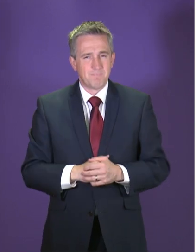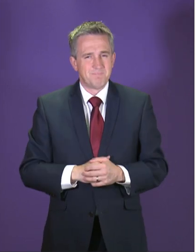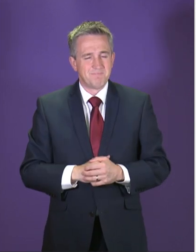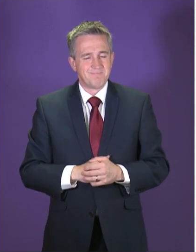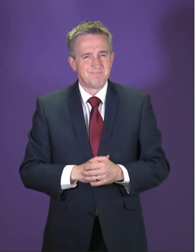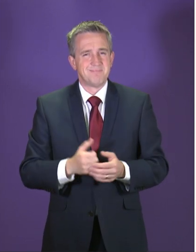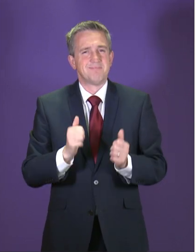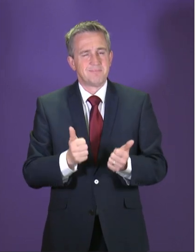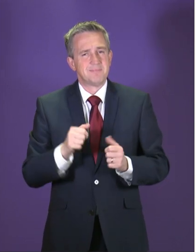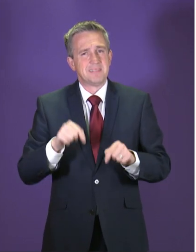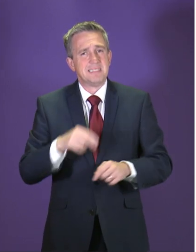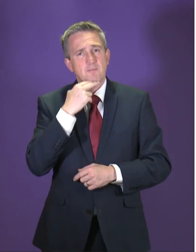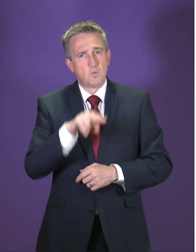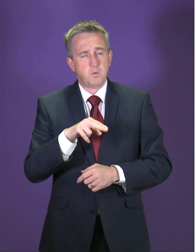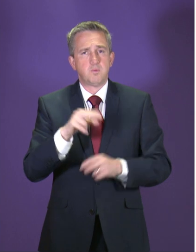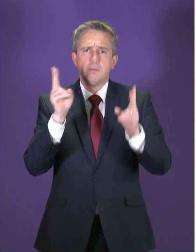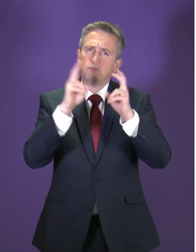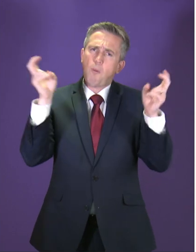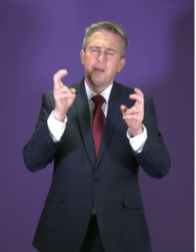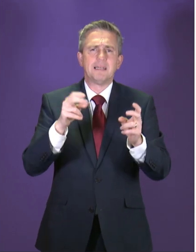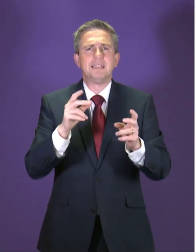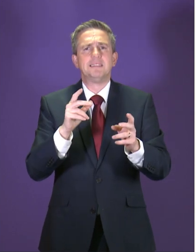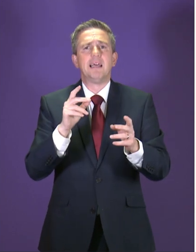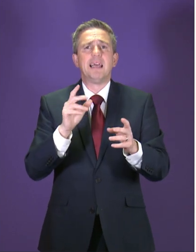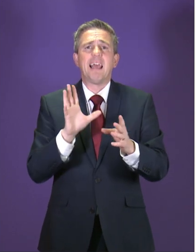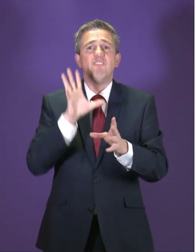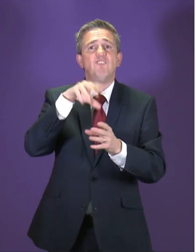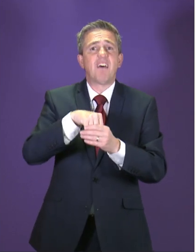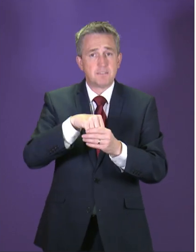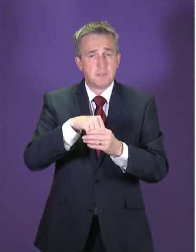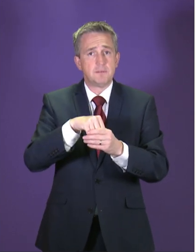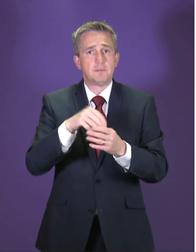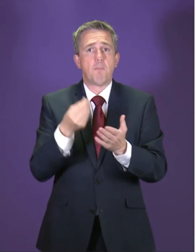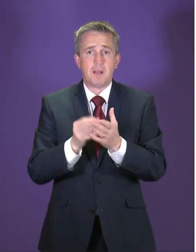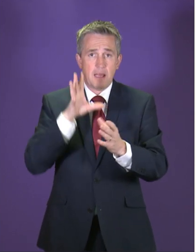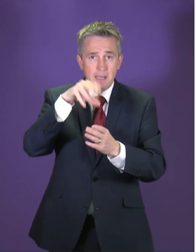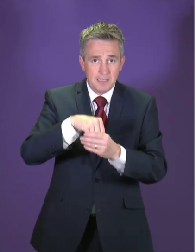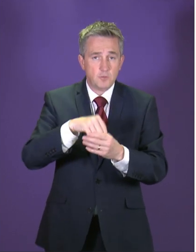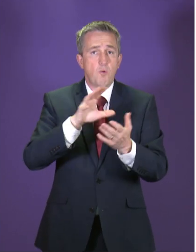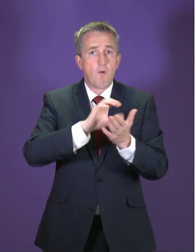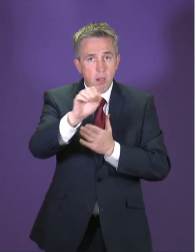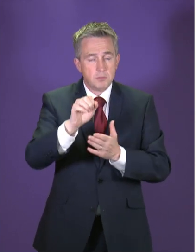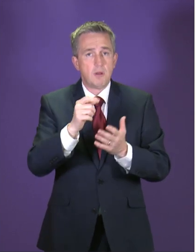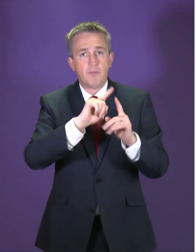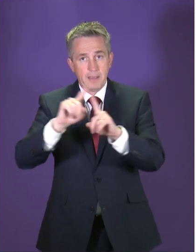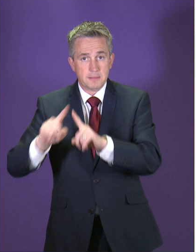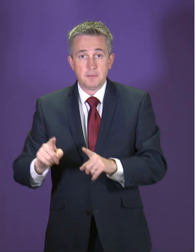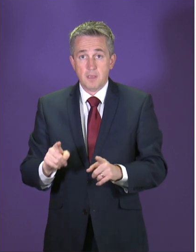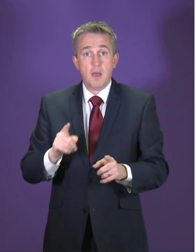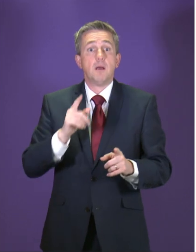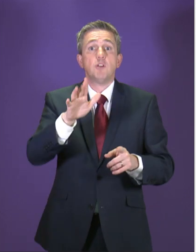this session on investment in culture. Putting money into concert halls, museums, or